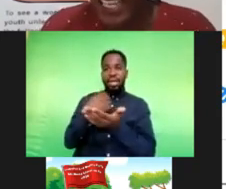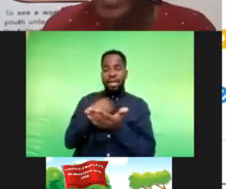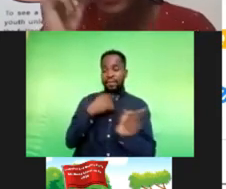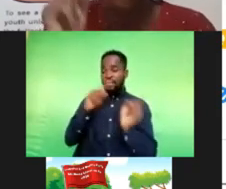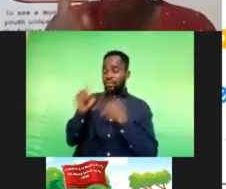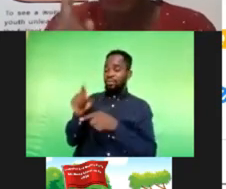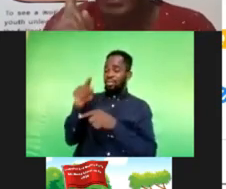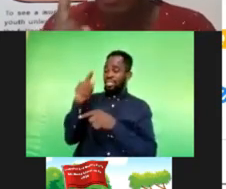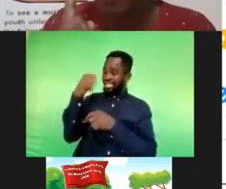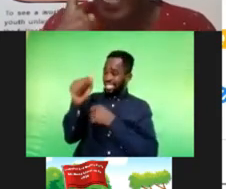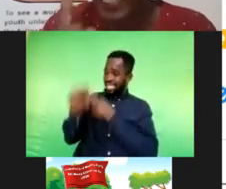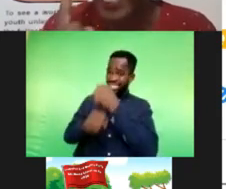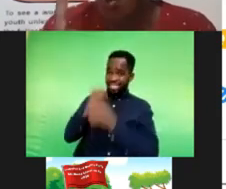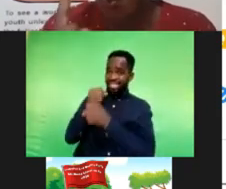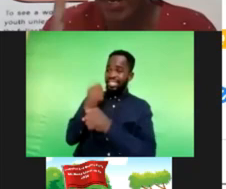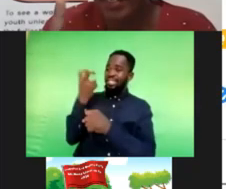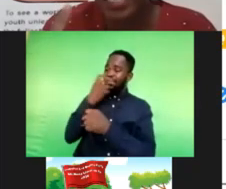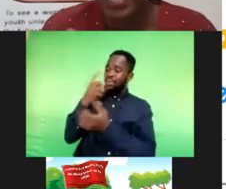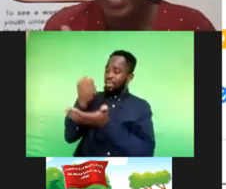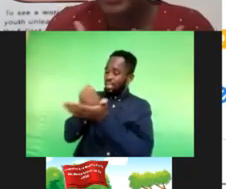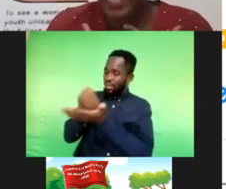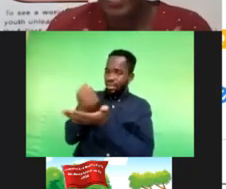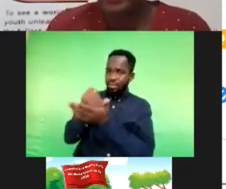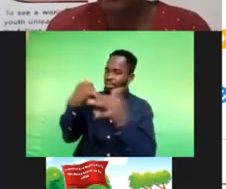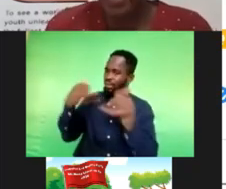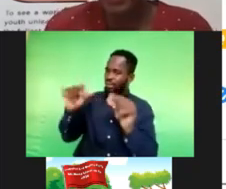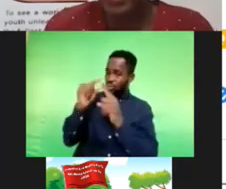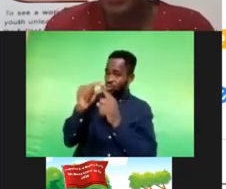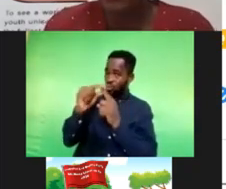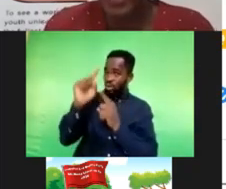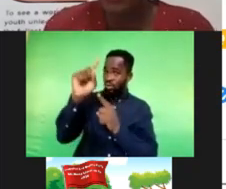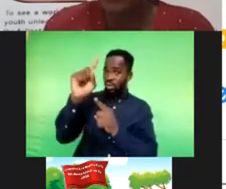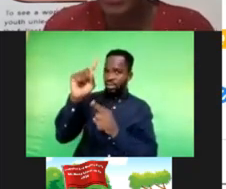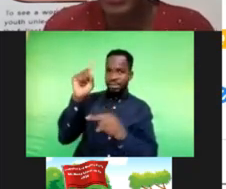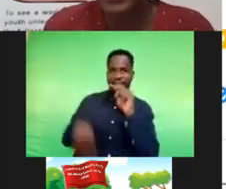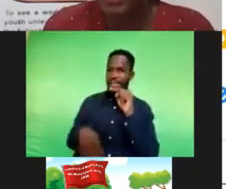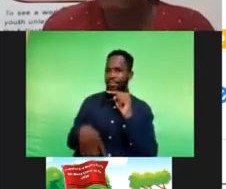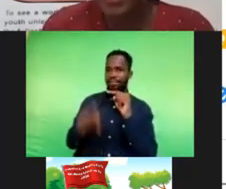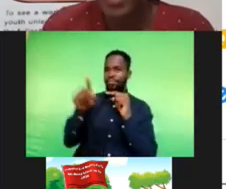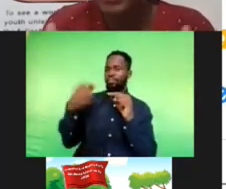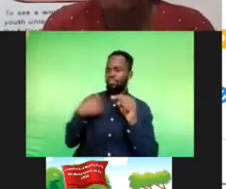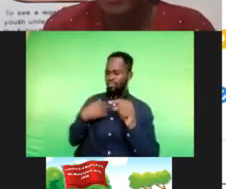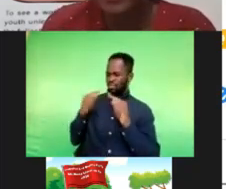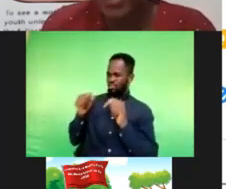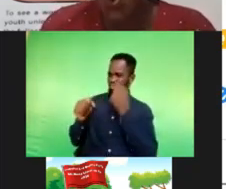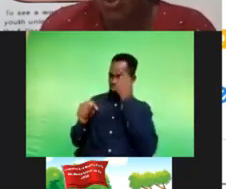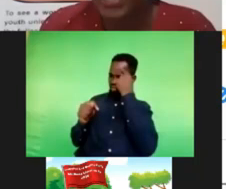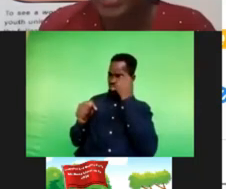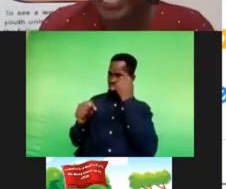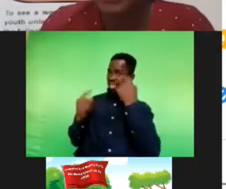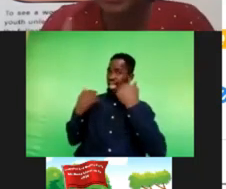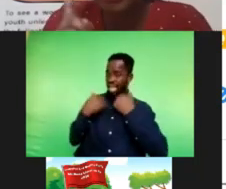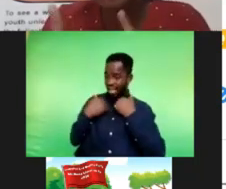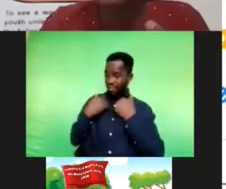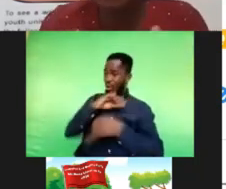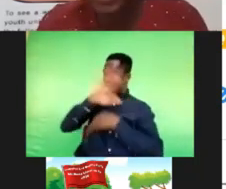10 years and they've not developed a single word. And I try to think, like, if we had invested all that